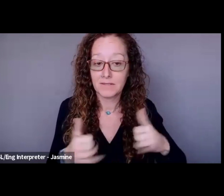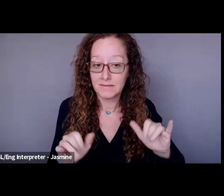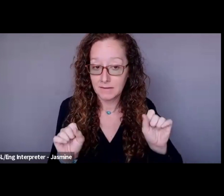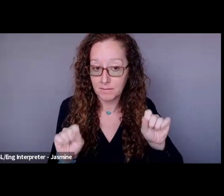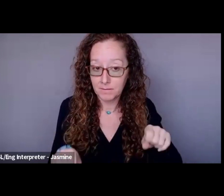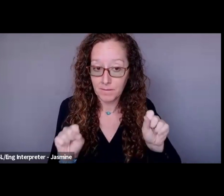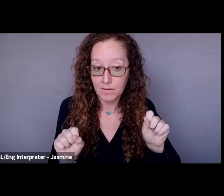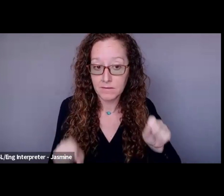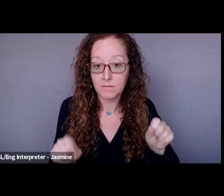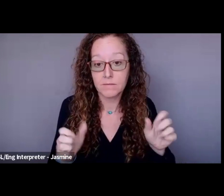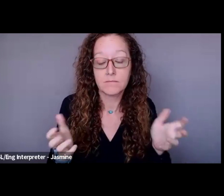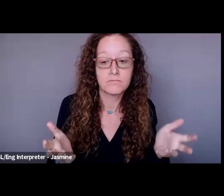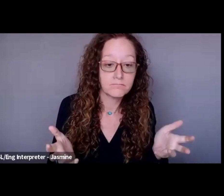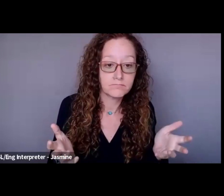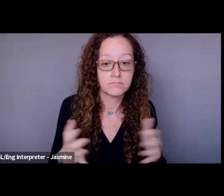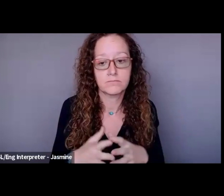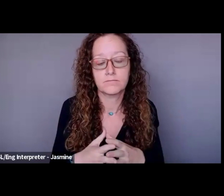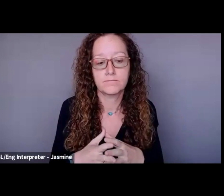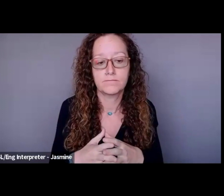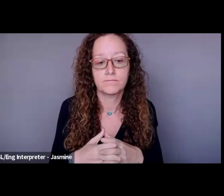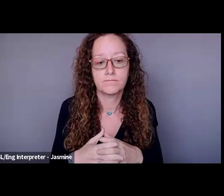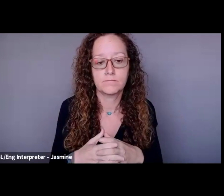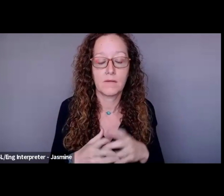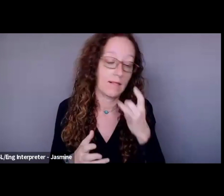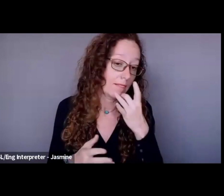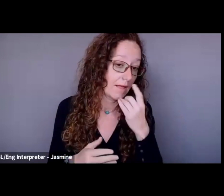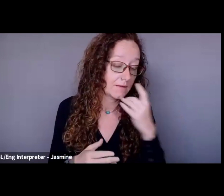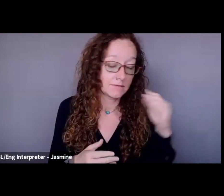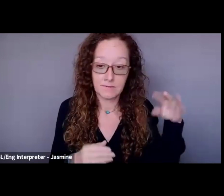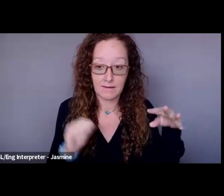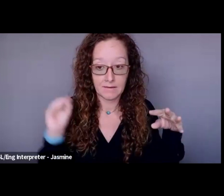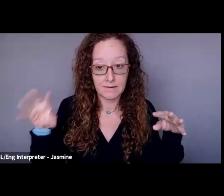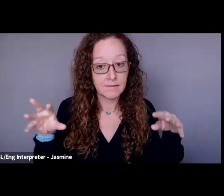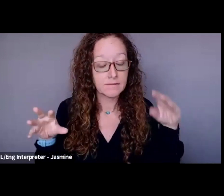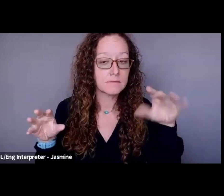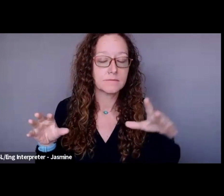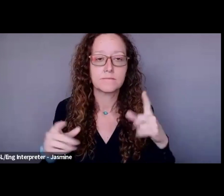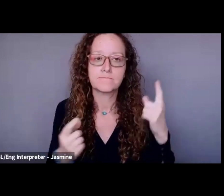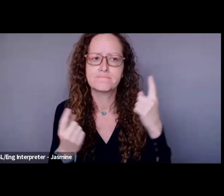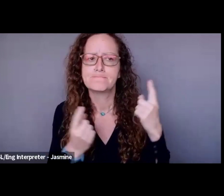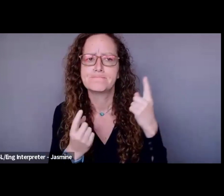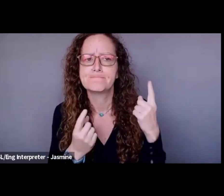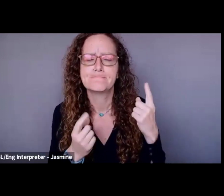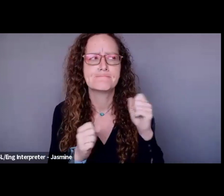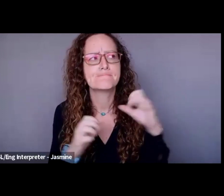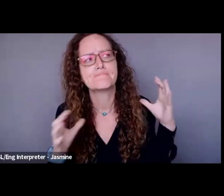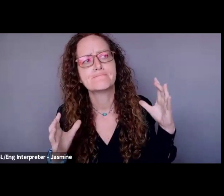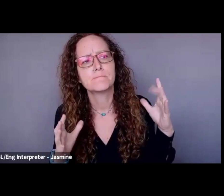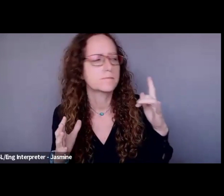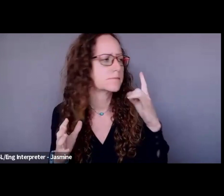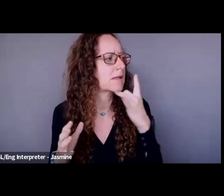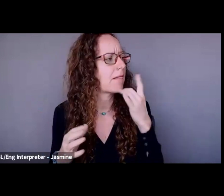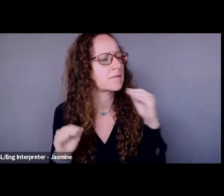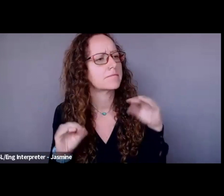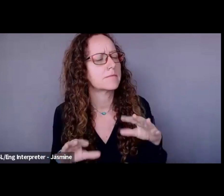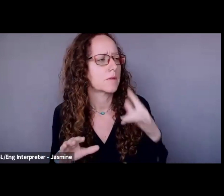possible, is doing lighting and thinking about what does the lights look like?